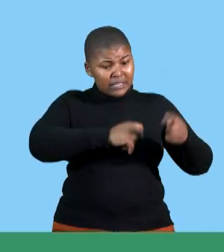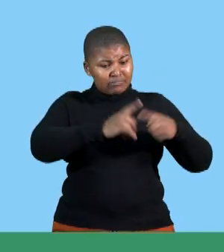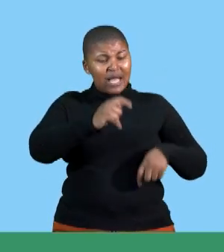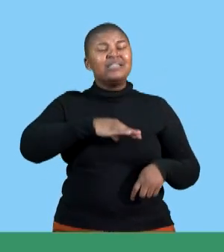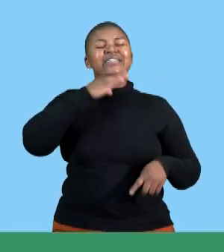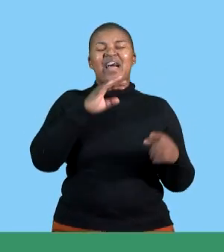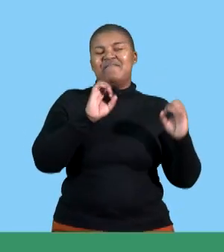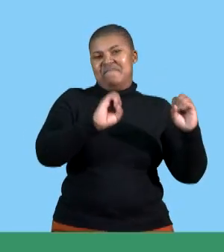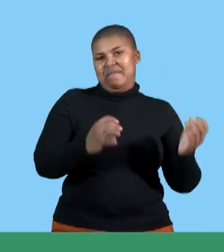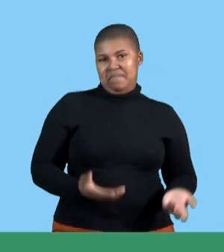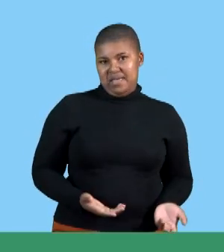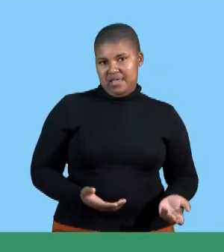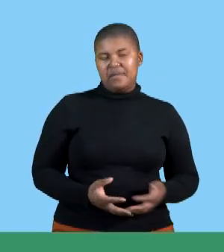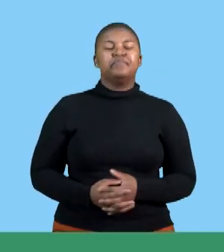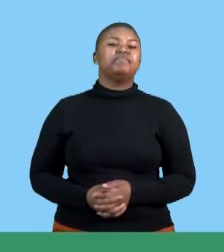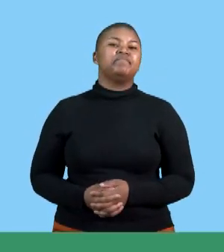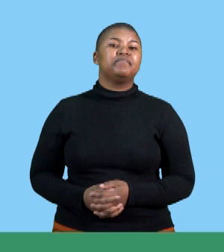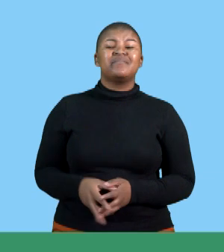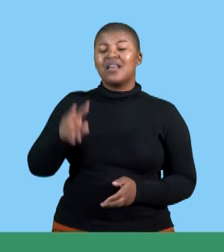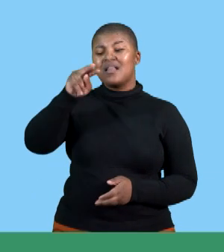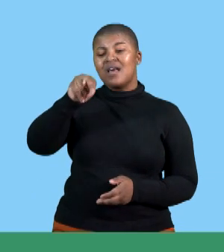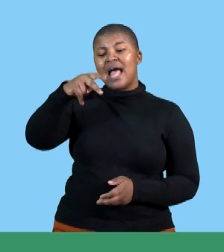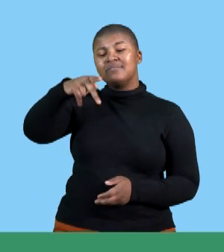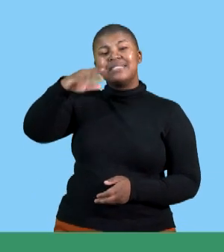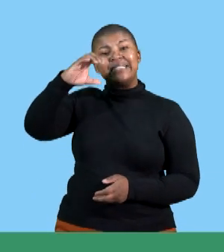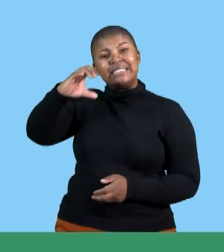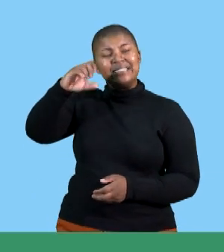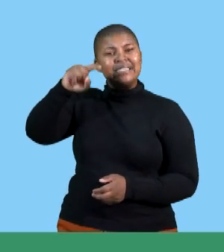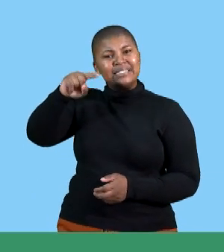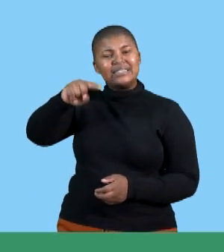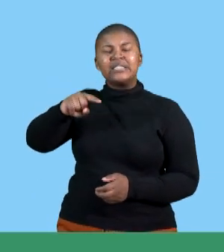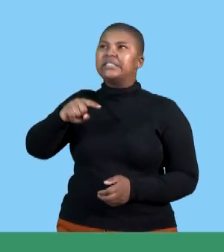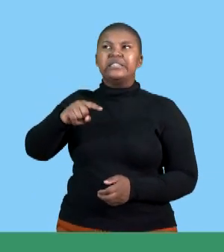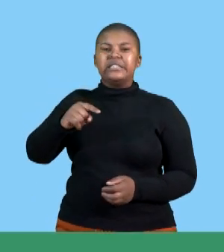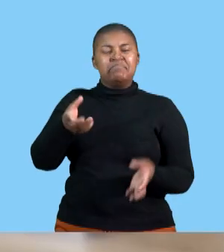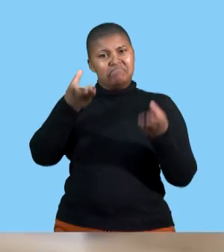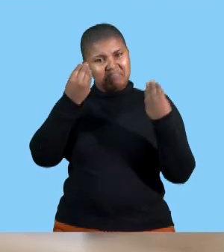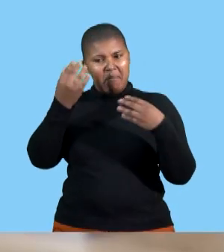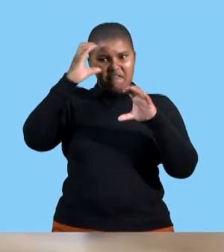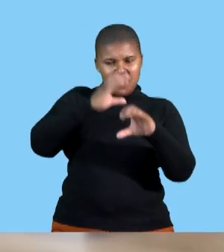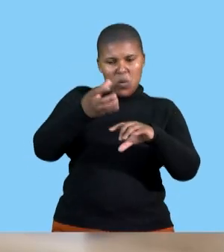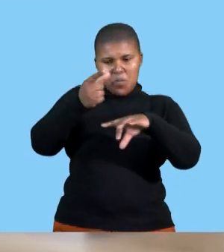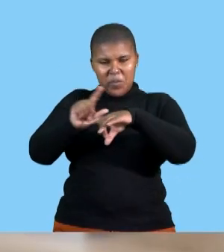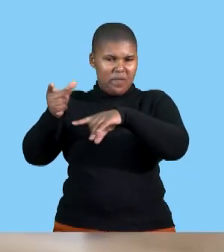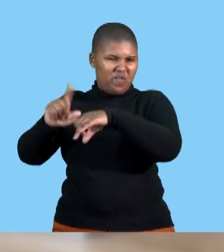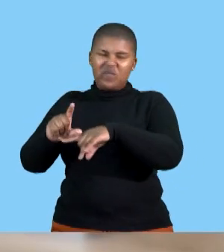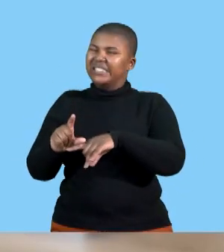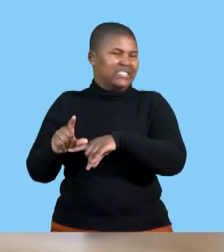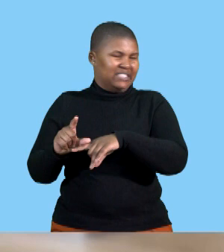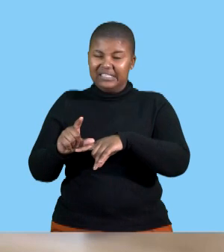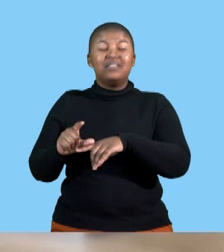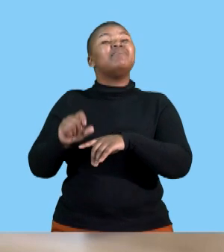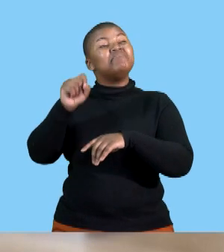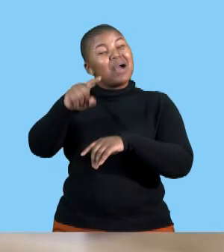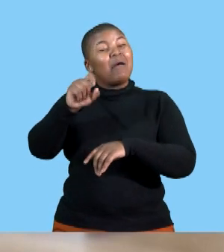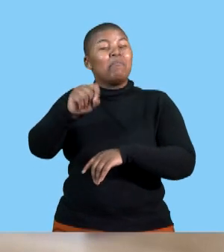a non-profit company, a company incorporated not for generating profit, so it does